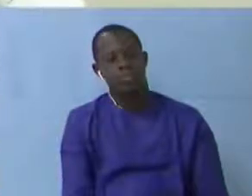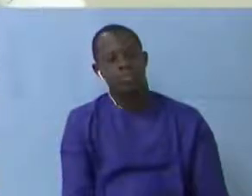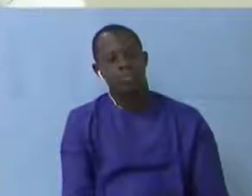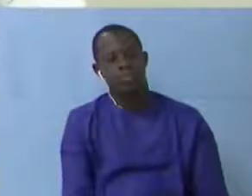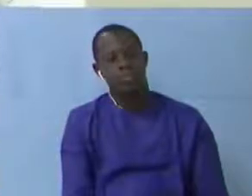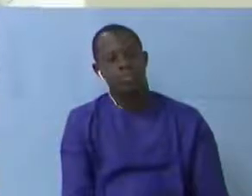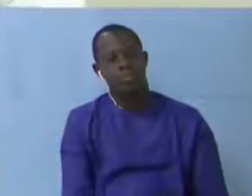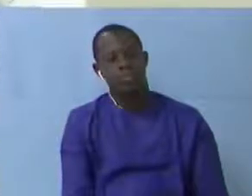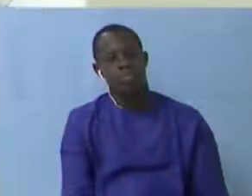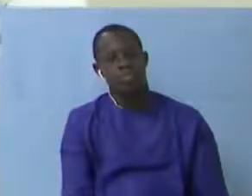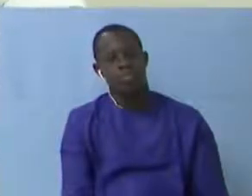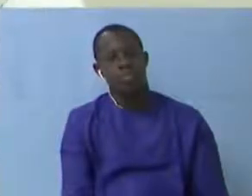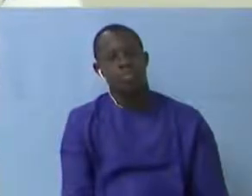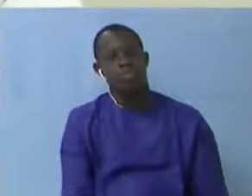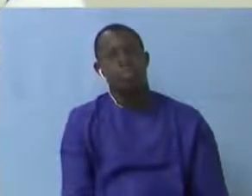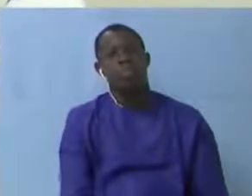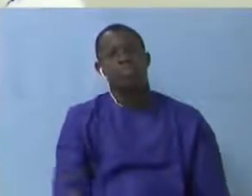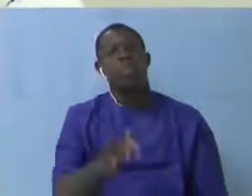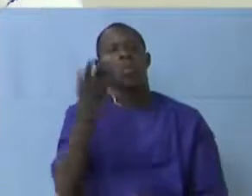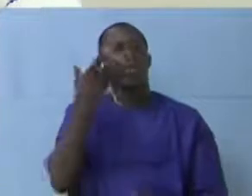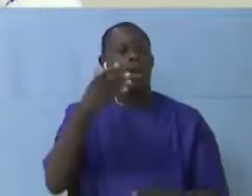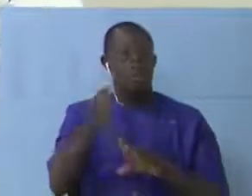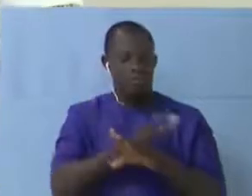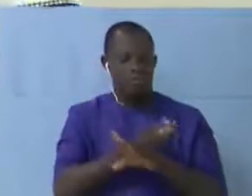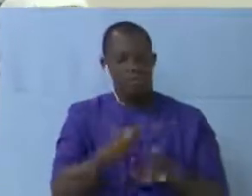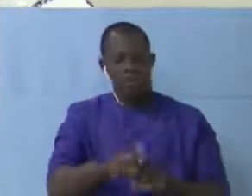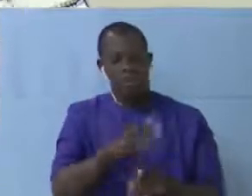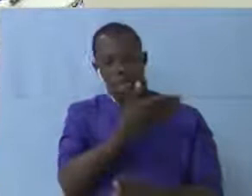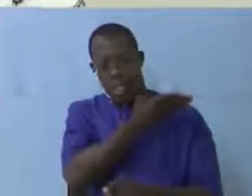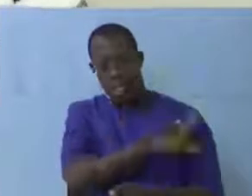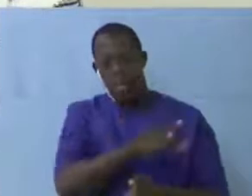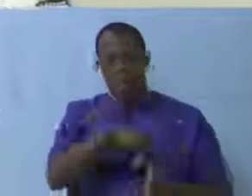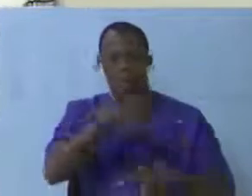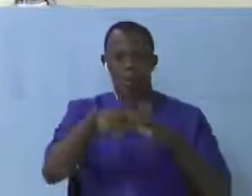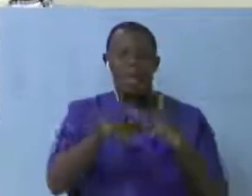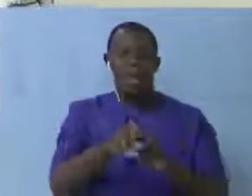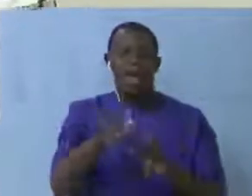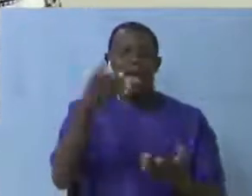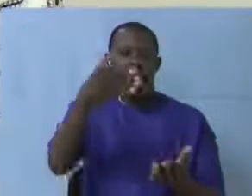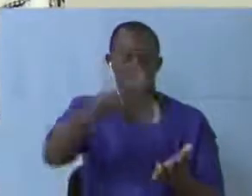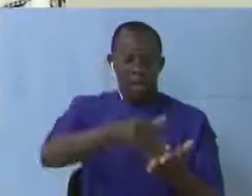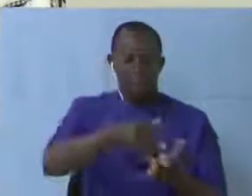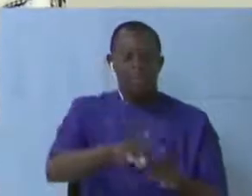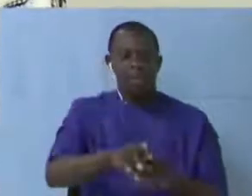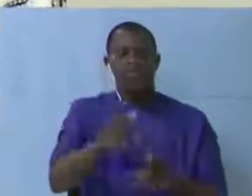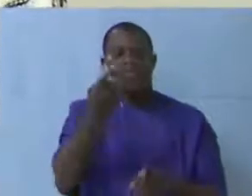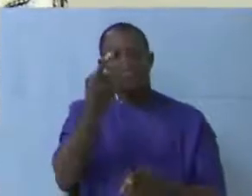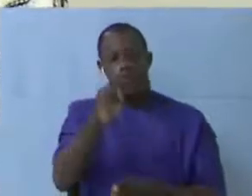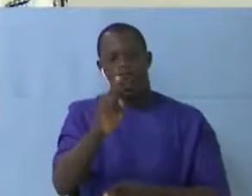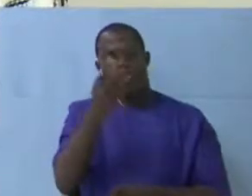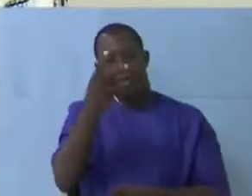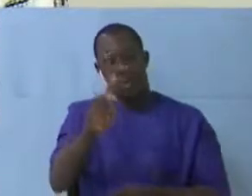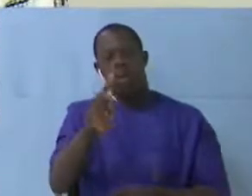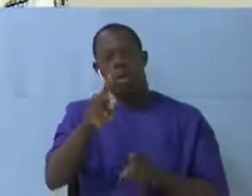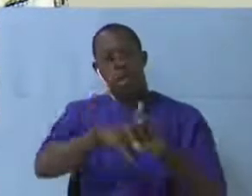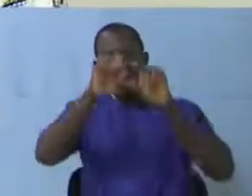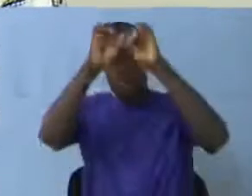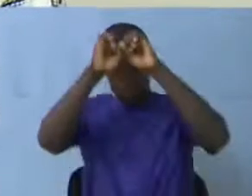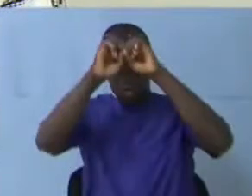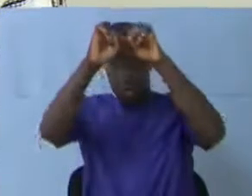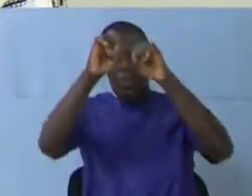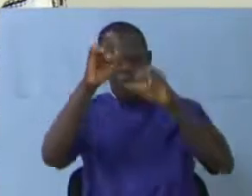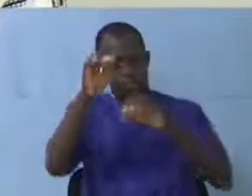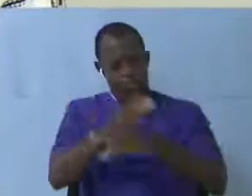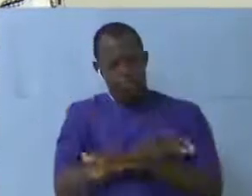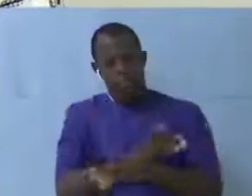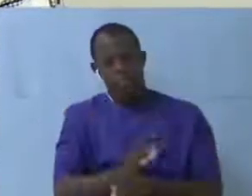colonialism and then the first, second and third republic. Biñ ñëwee nag ci wéri doxalini réewi doxalini nguuri tubaab